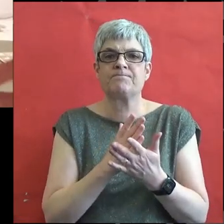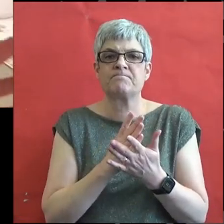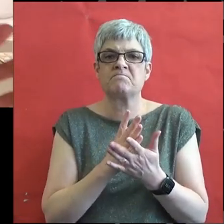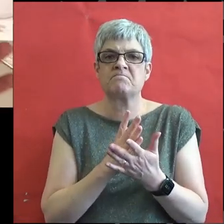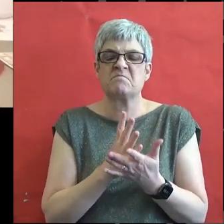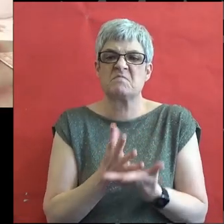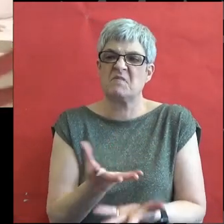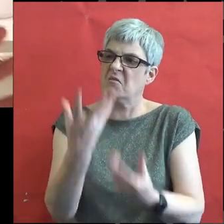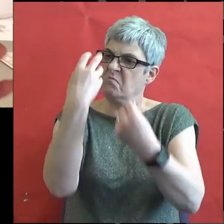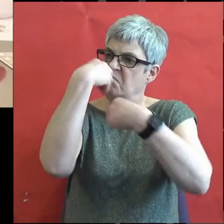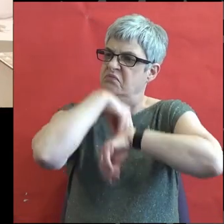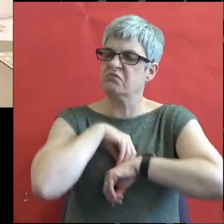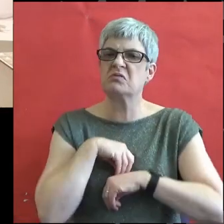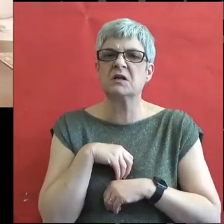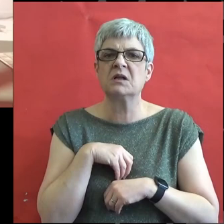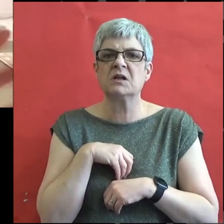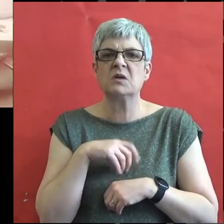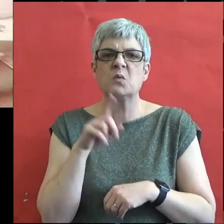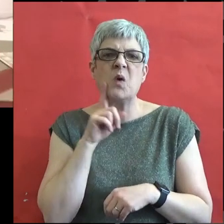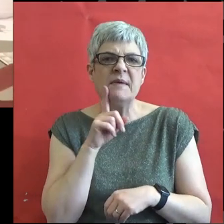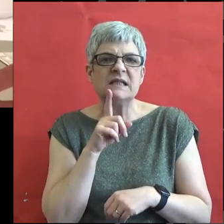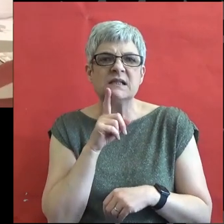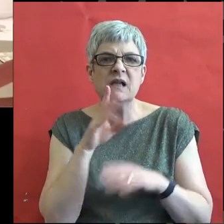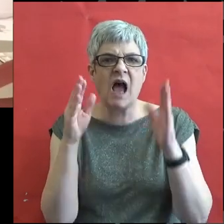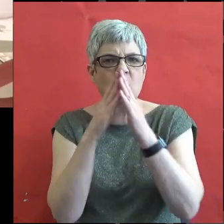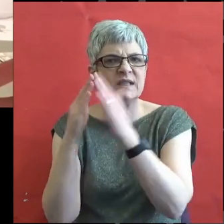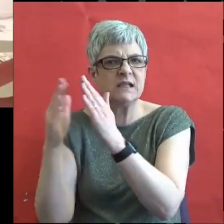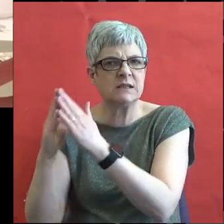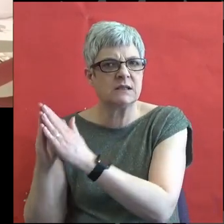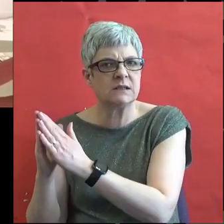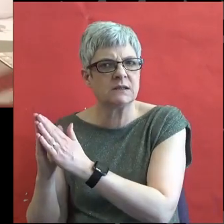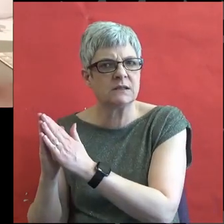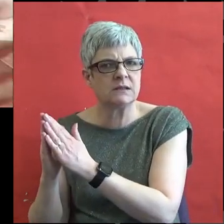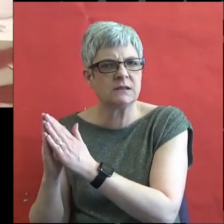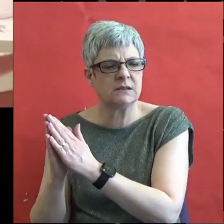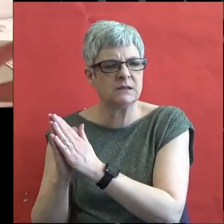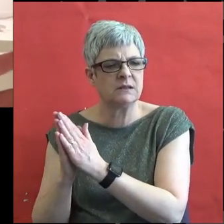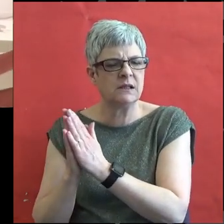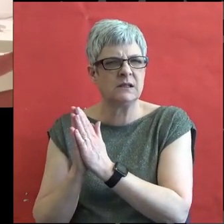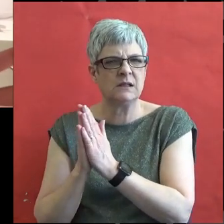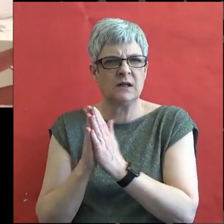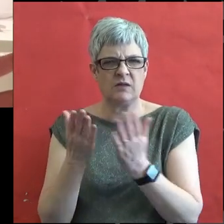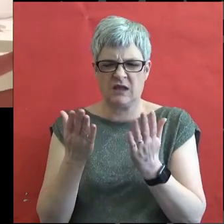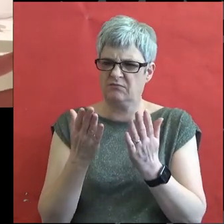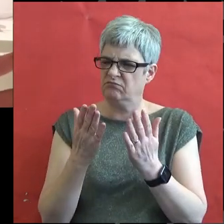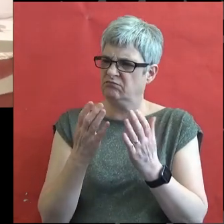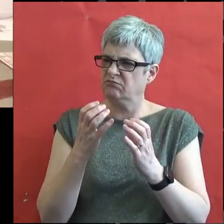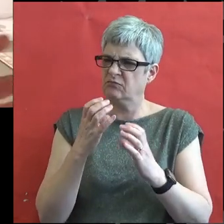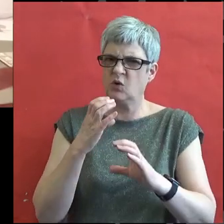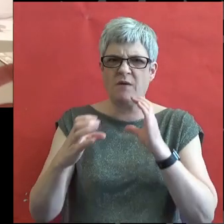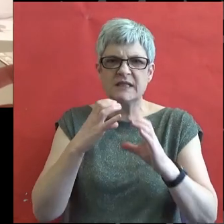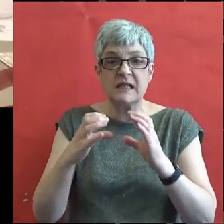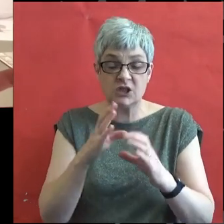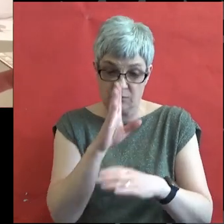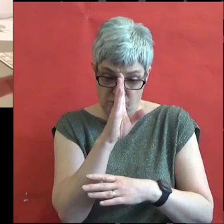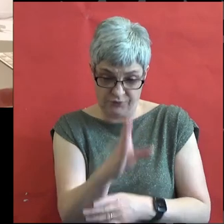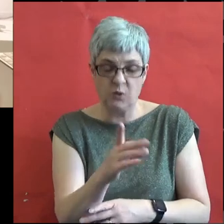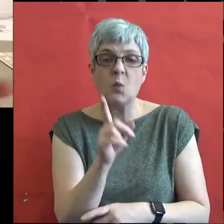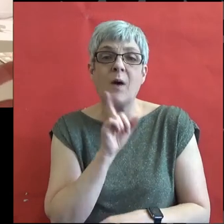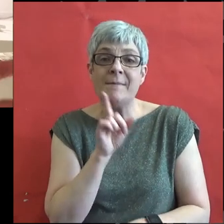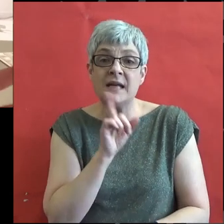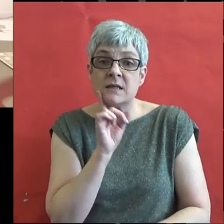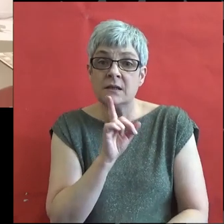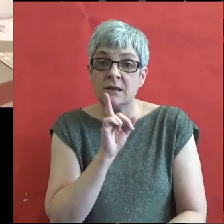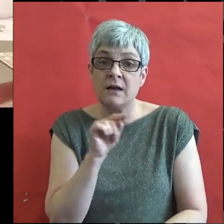devour women's and widows' houses. They're directing their conversation to women who in